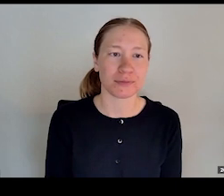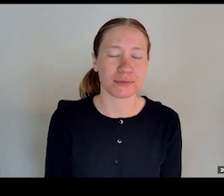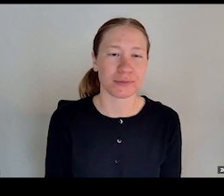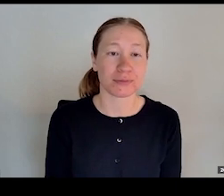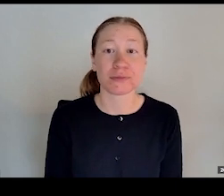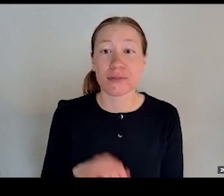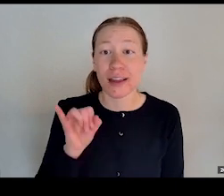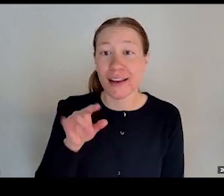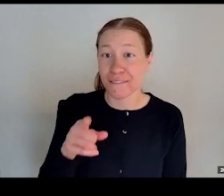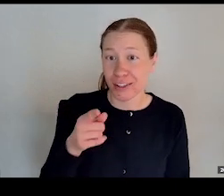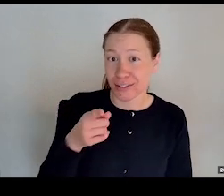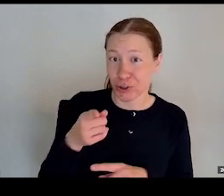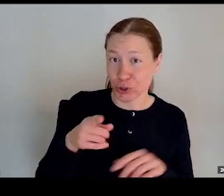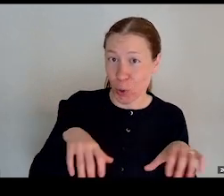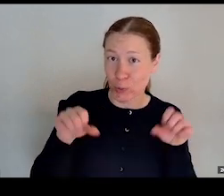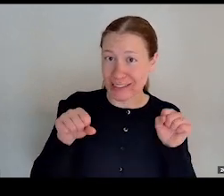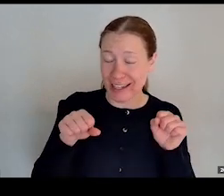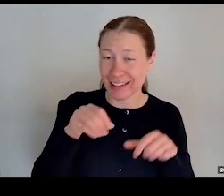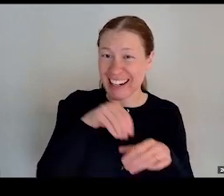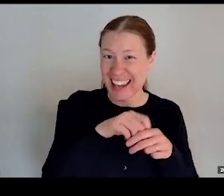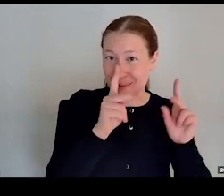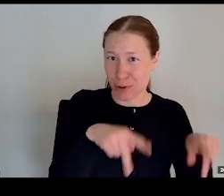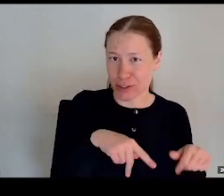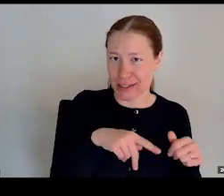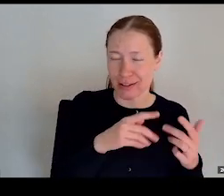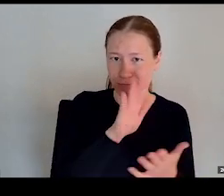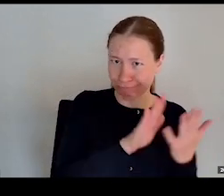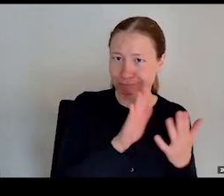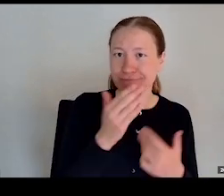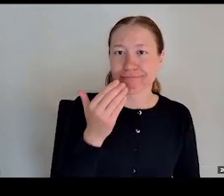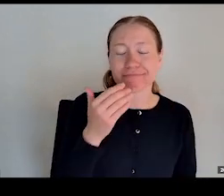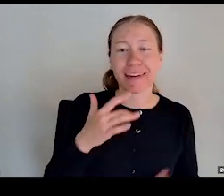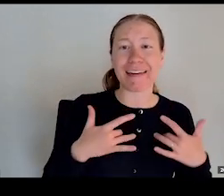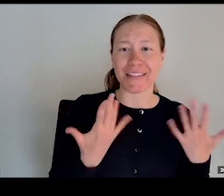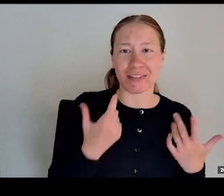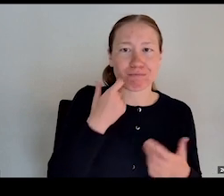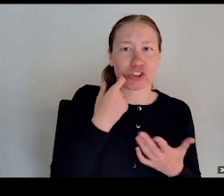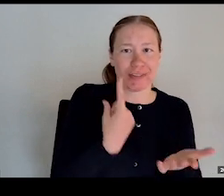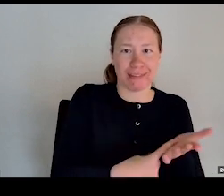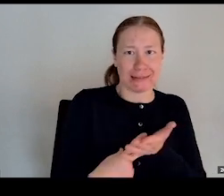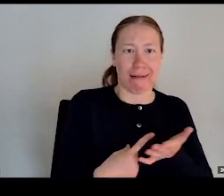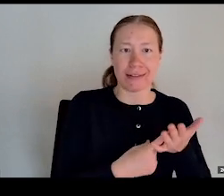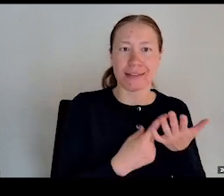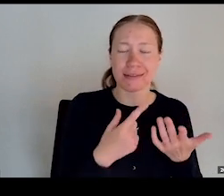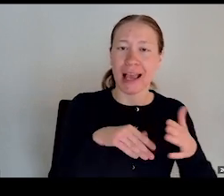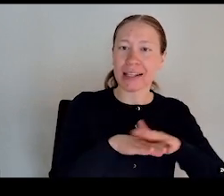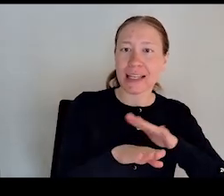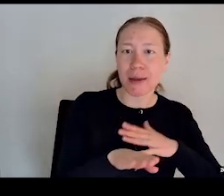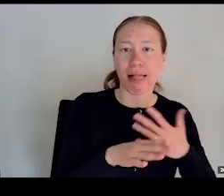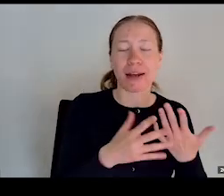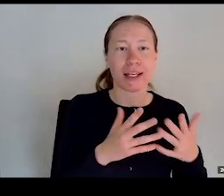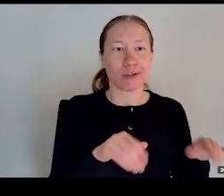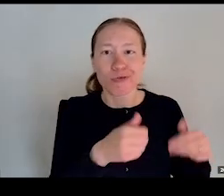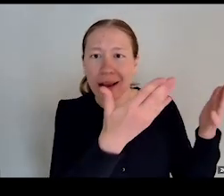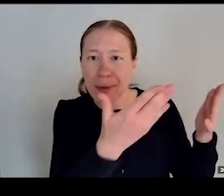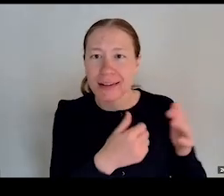So if you're hosting an in-person event, we just talked about all of those accessibility kind of guidelines and recommendations. But